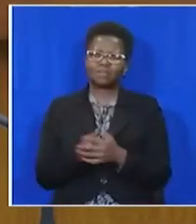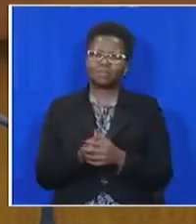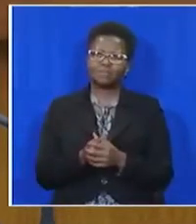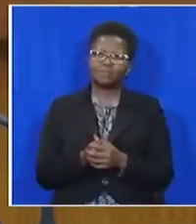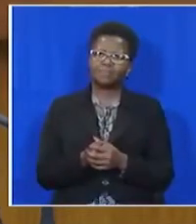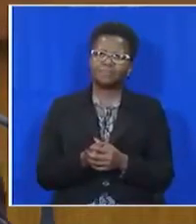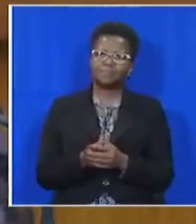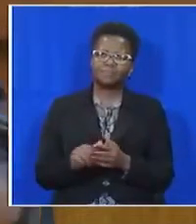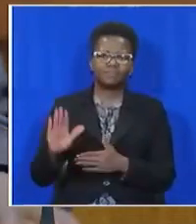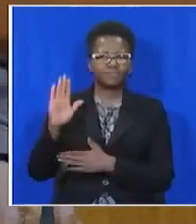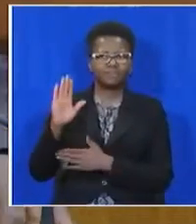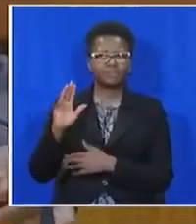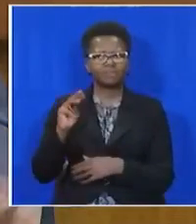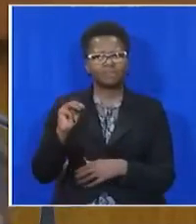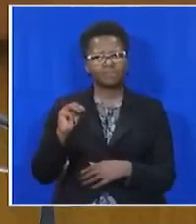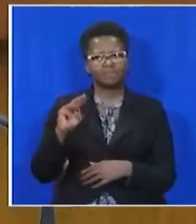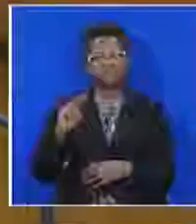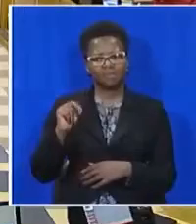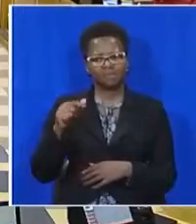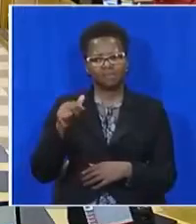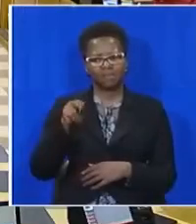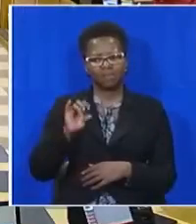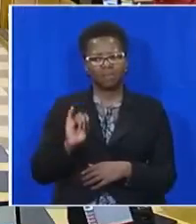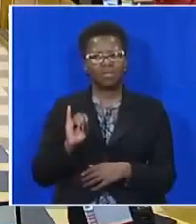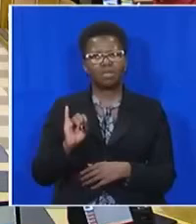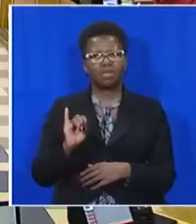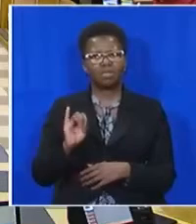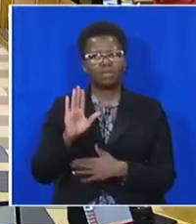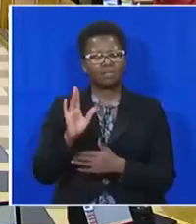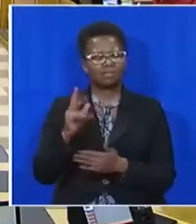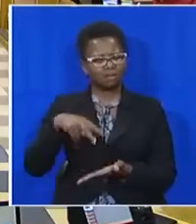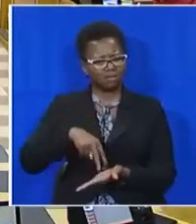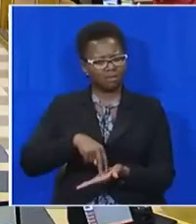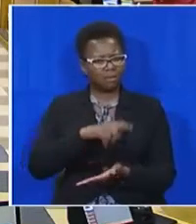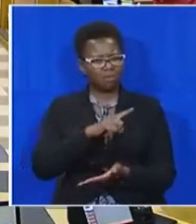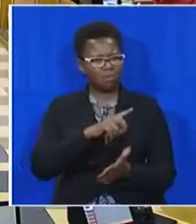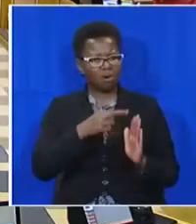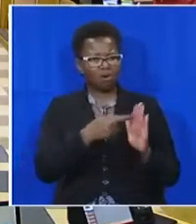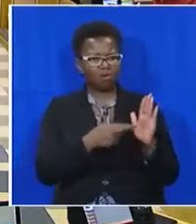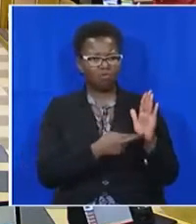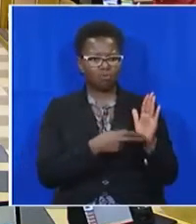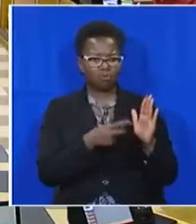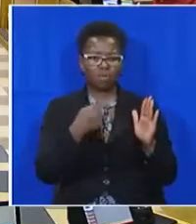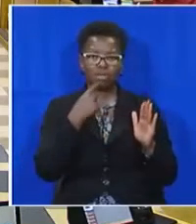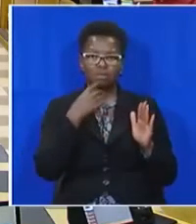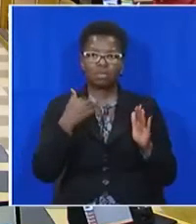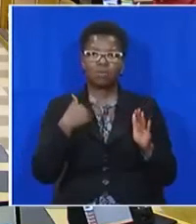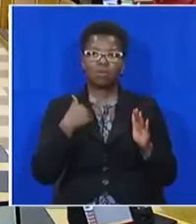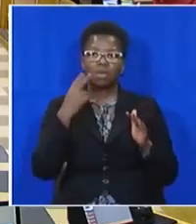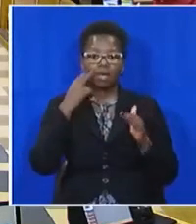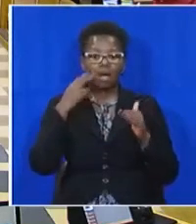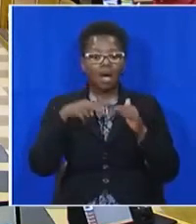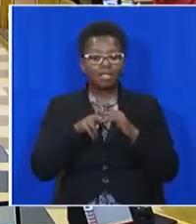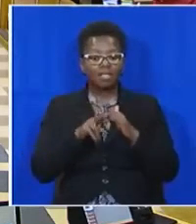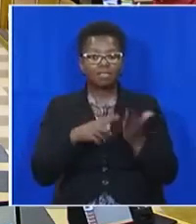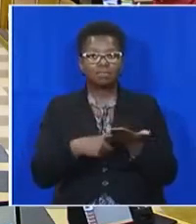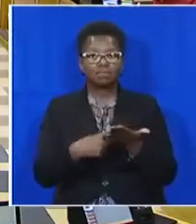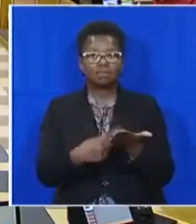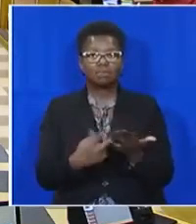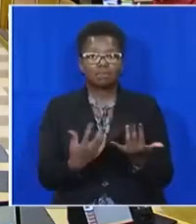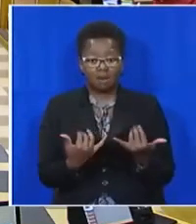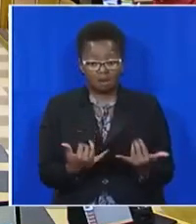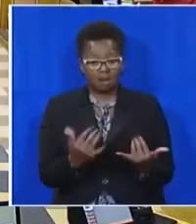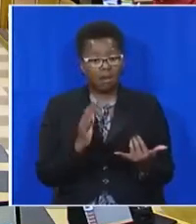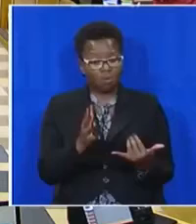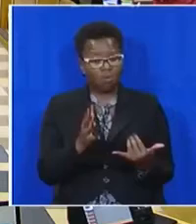Honourable Nmguni, will you take a seat, please? Why are you rising? I rise in terms of the rule of anticipation. We'll be having a condolence motion for the